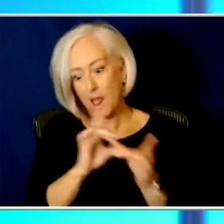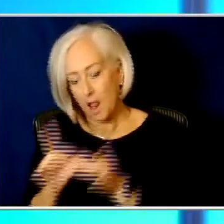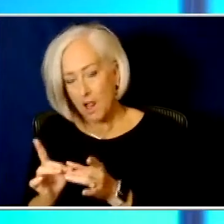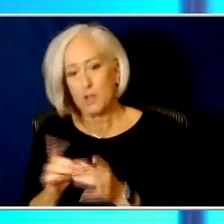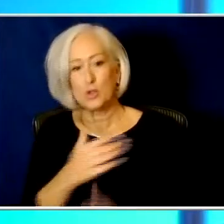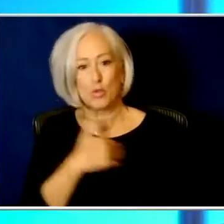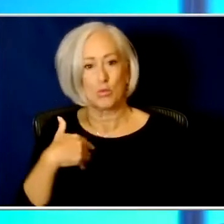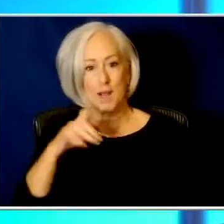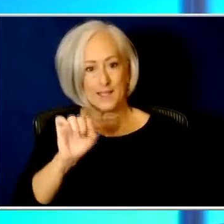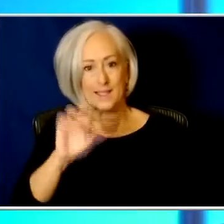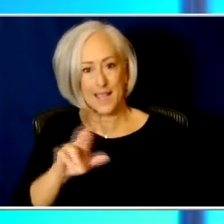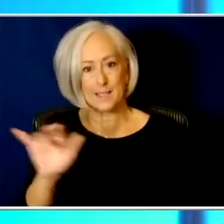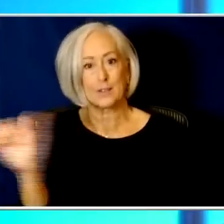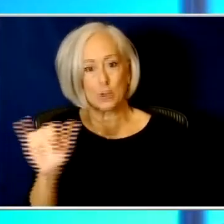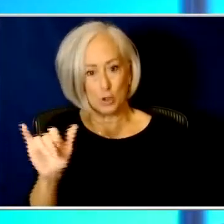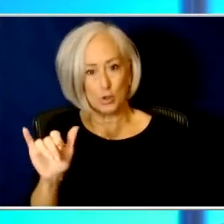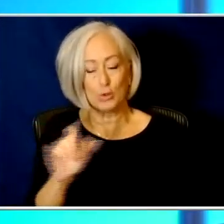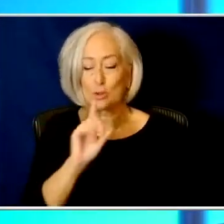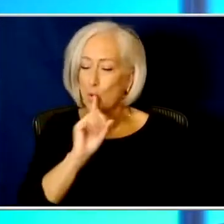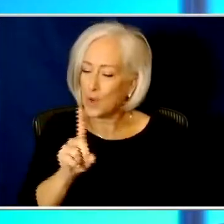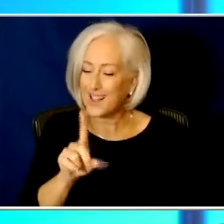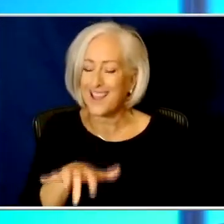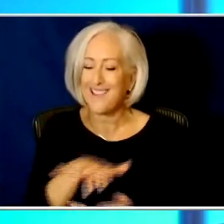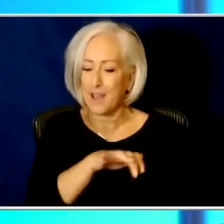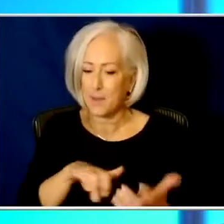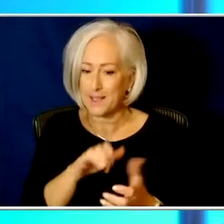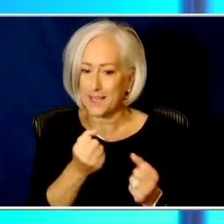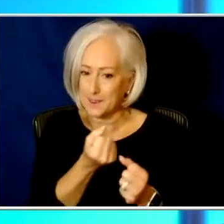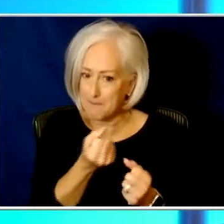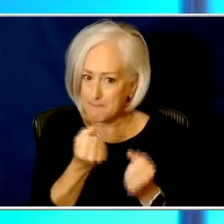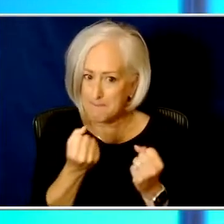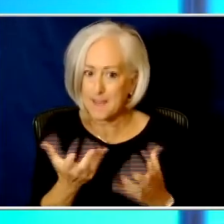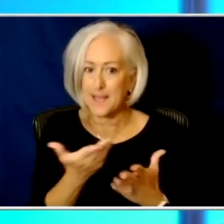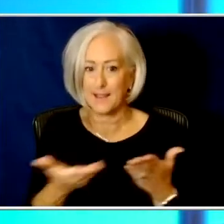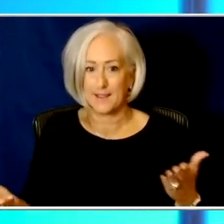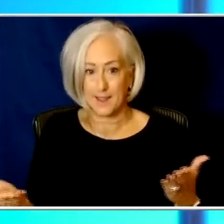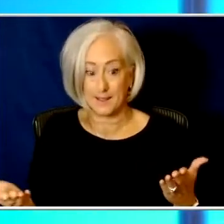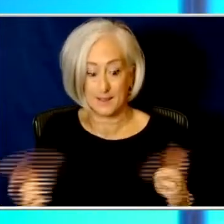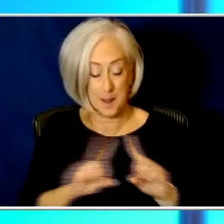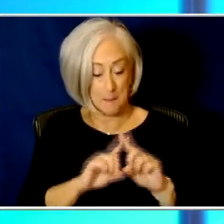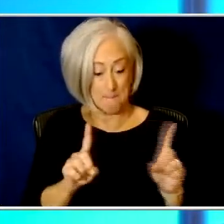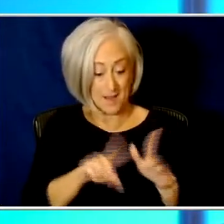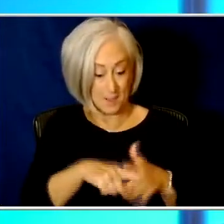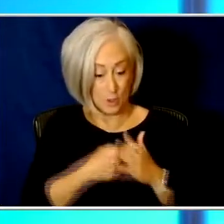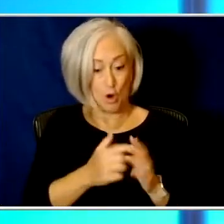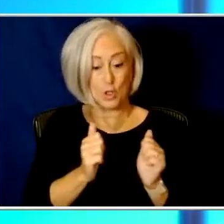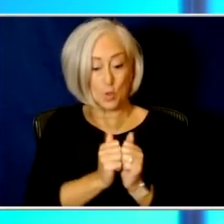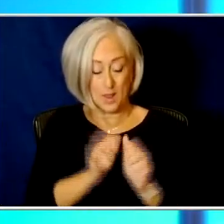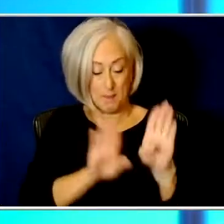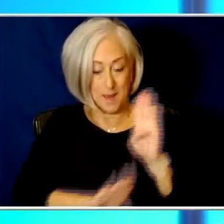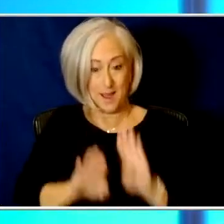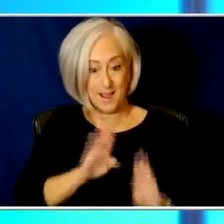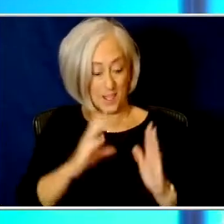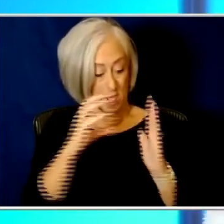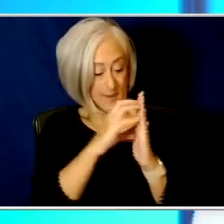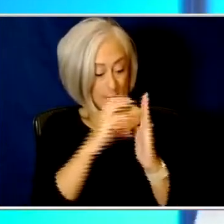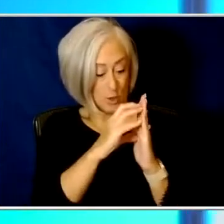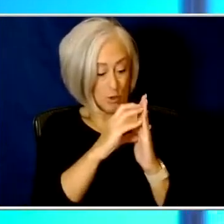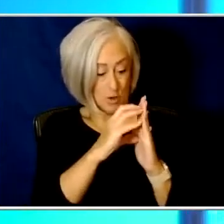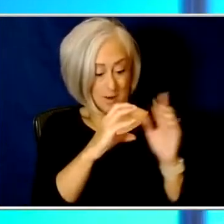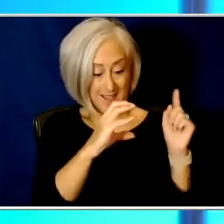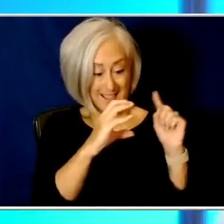combination of things. But it starts with the biology of the tumor, because the tumor feeds off of whatever is in our body. And